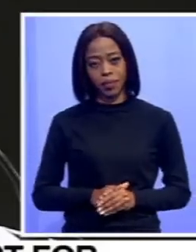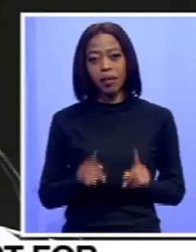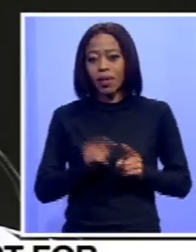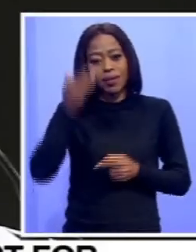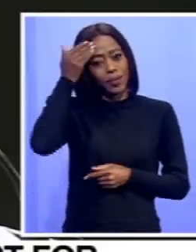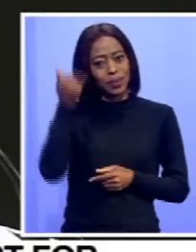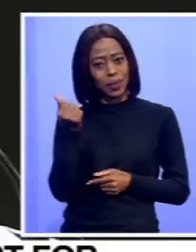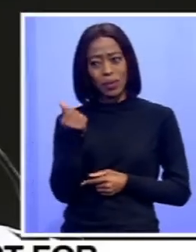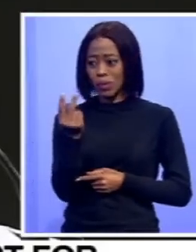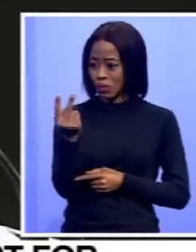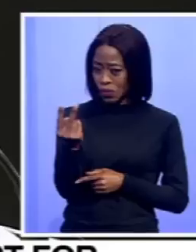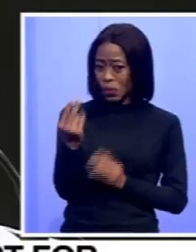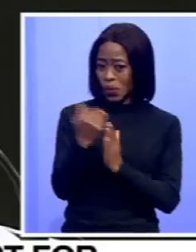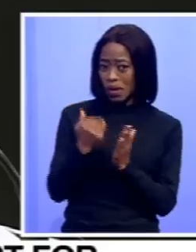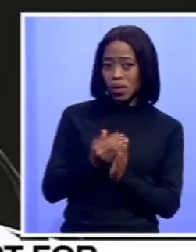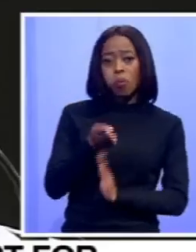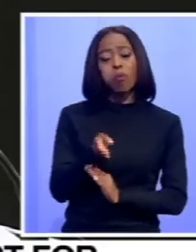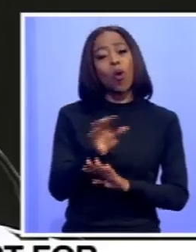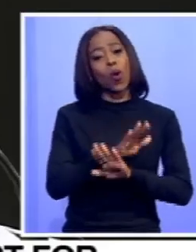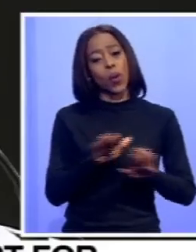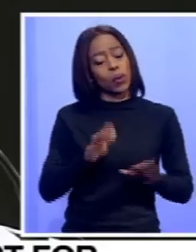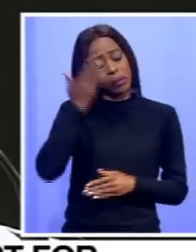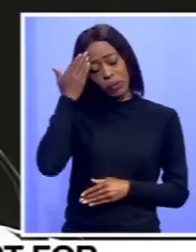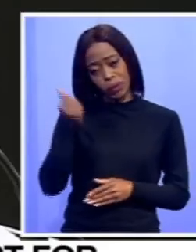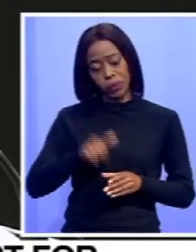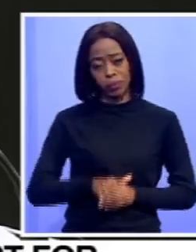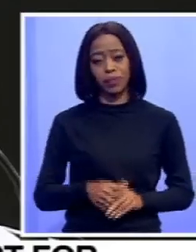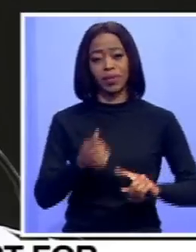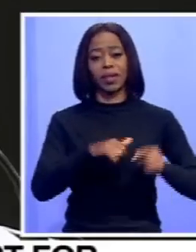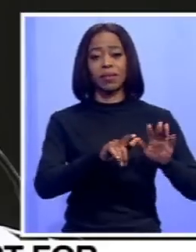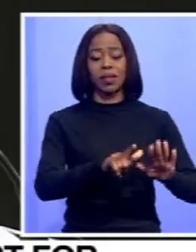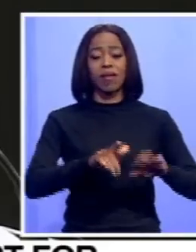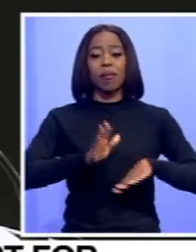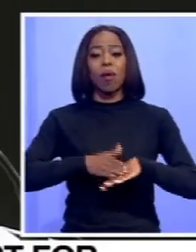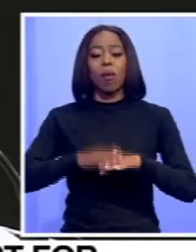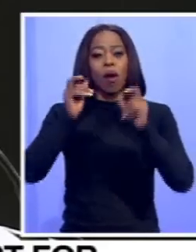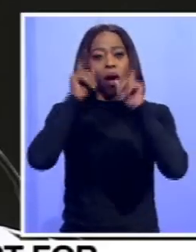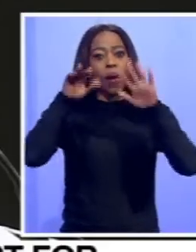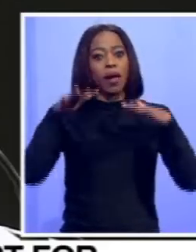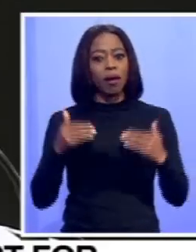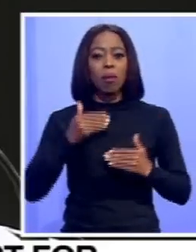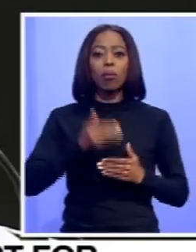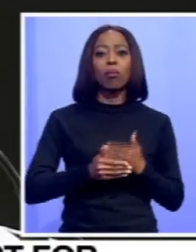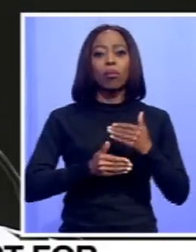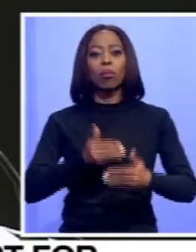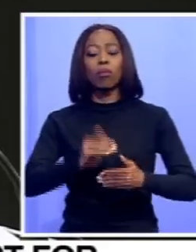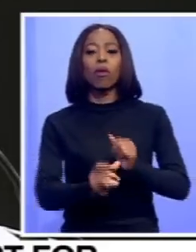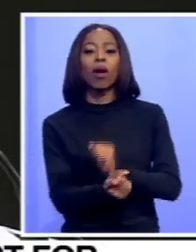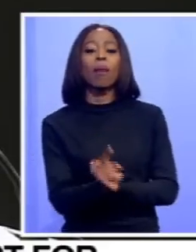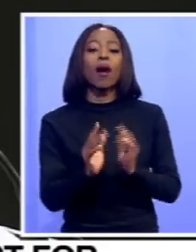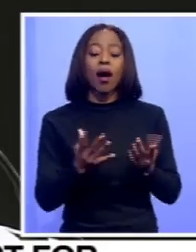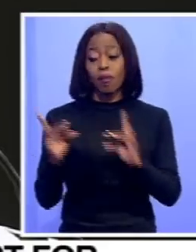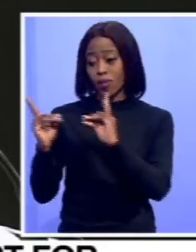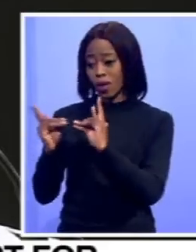any of those 2 lists ever existed. Sub 7, additionally, he was not aware of how the procession would take place from Orlando Stadium